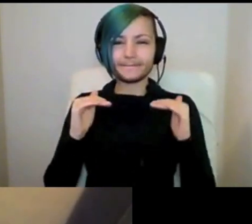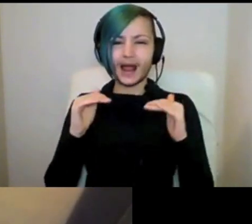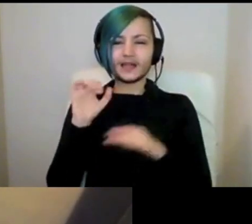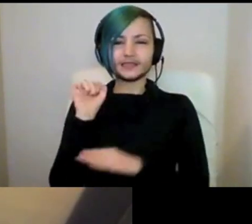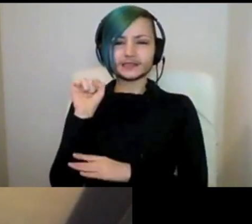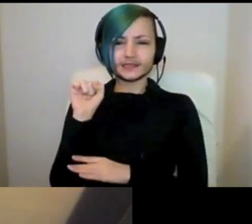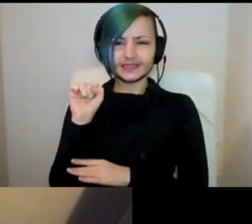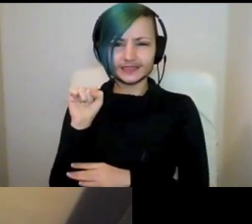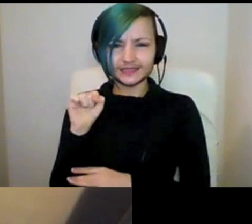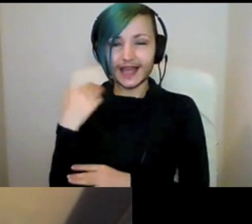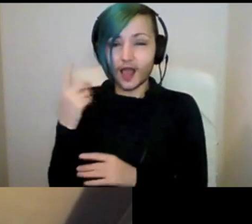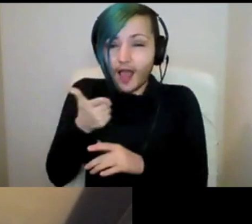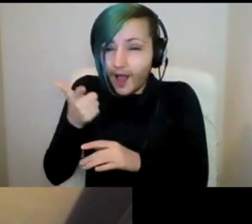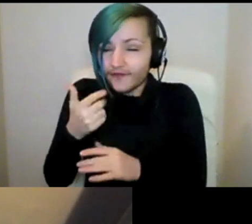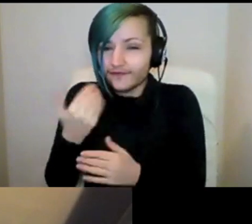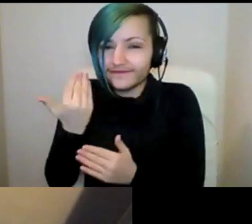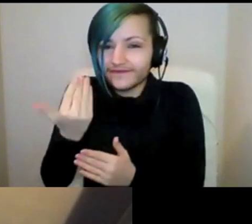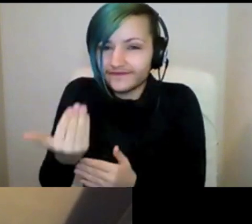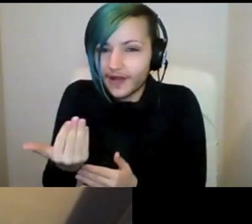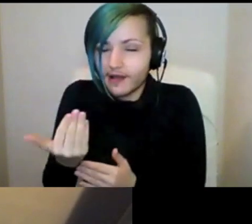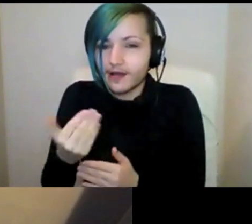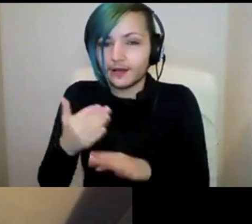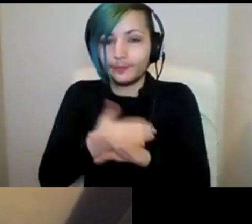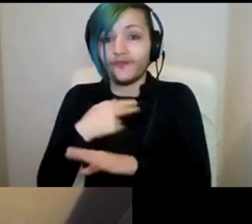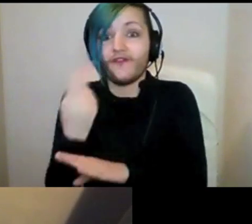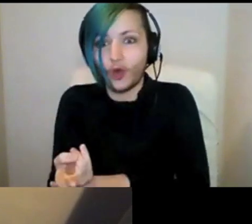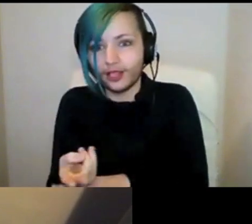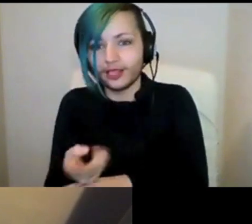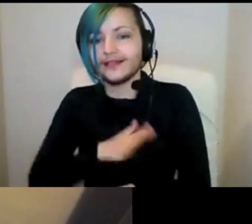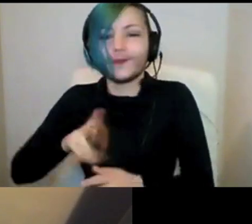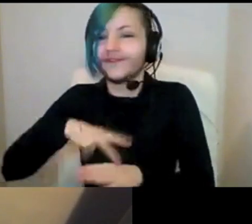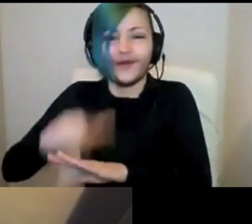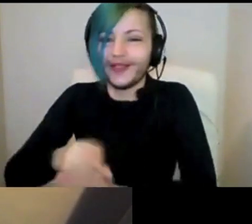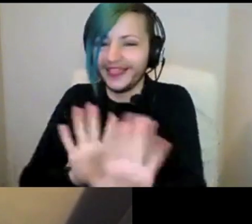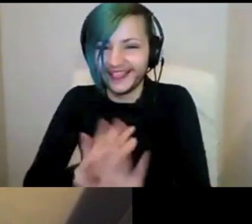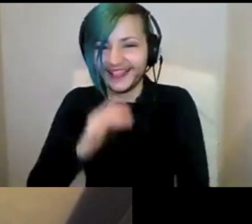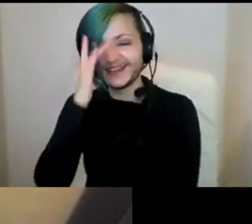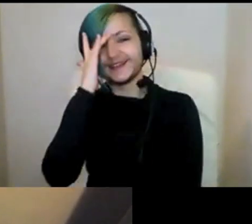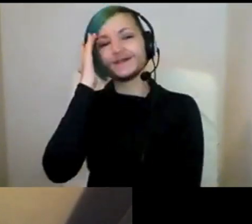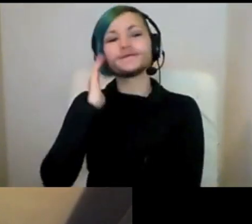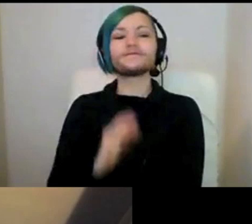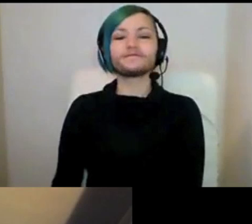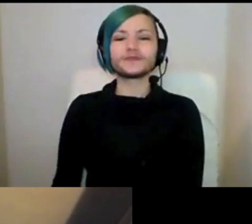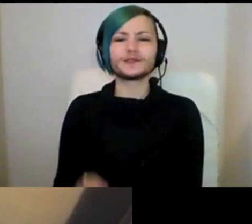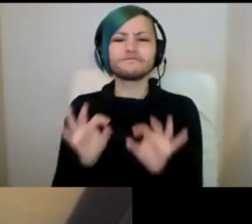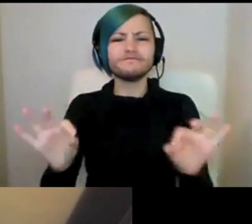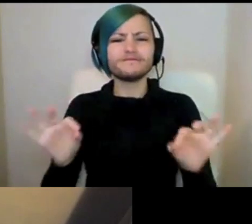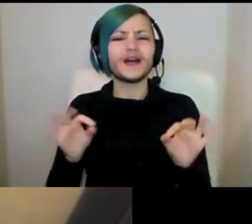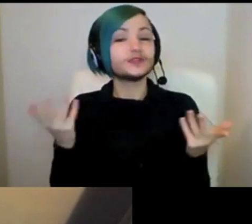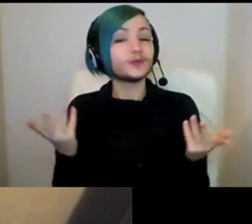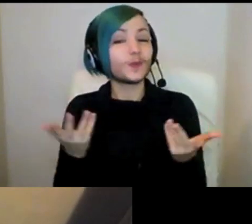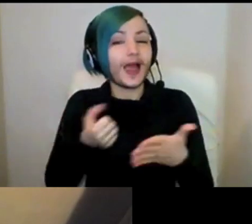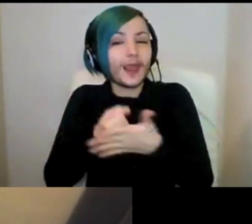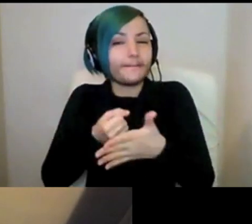body in any one direction without falling over. So where are your boundaries and your